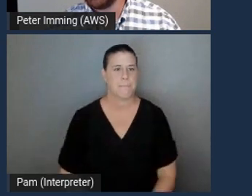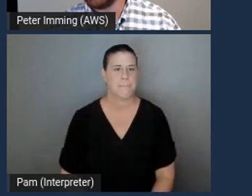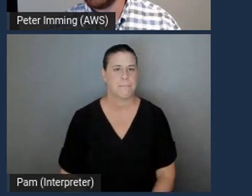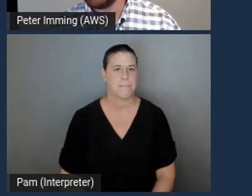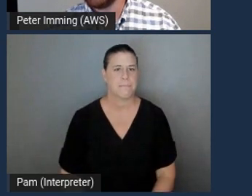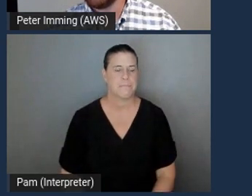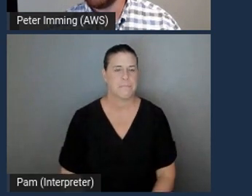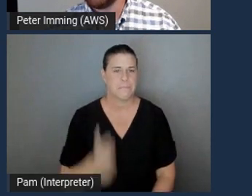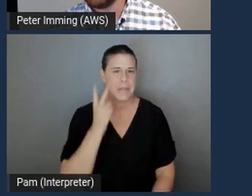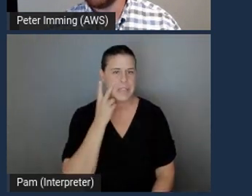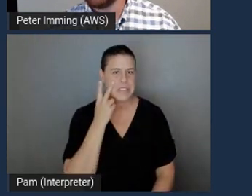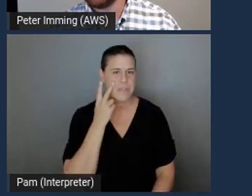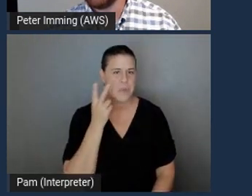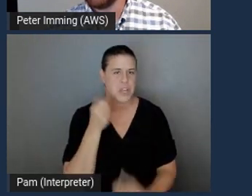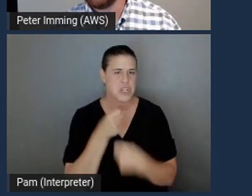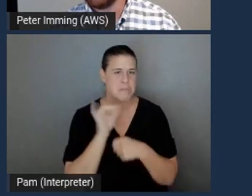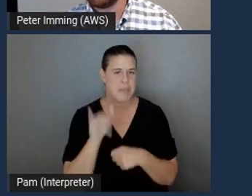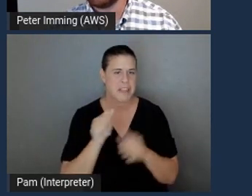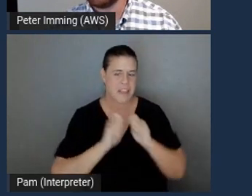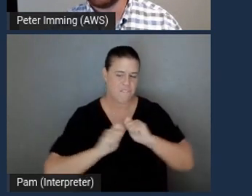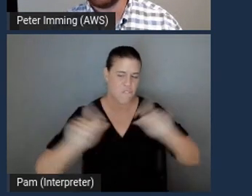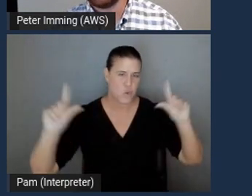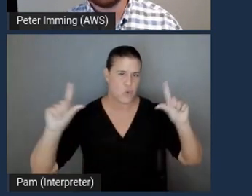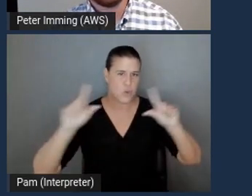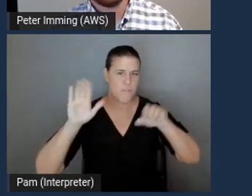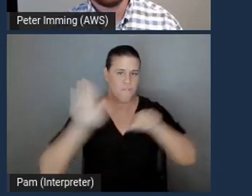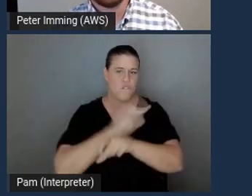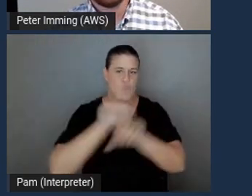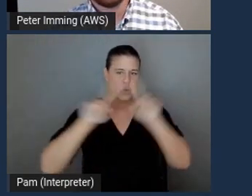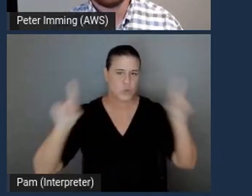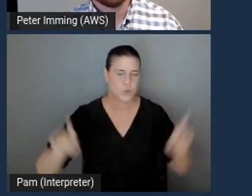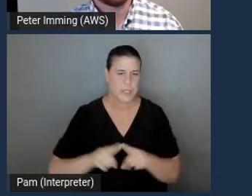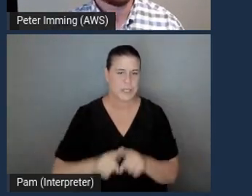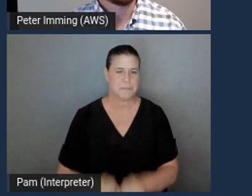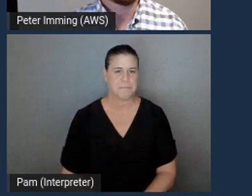can just make this full screen here.